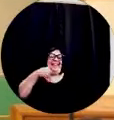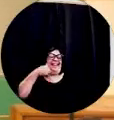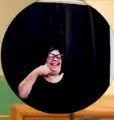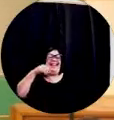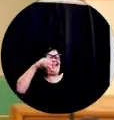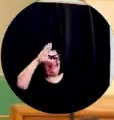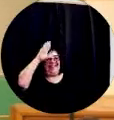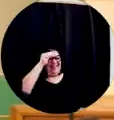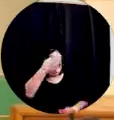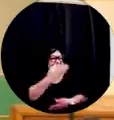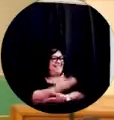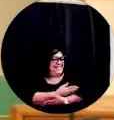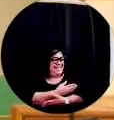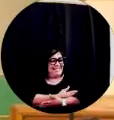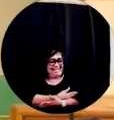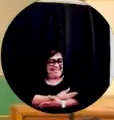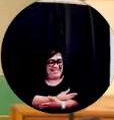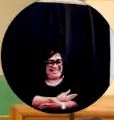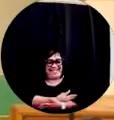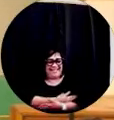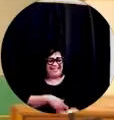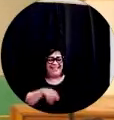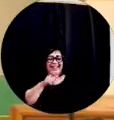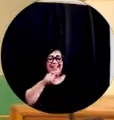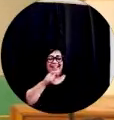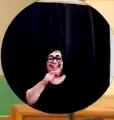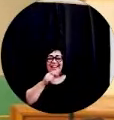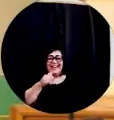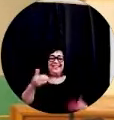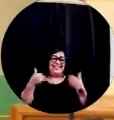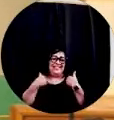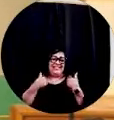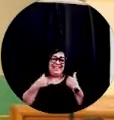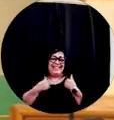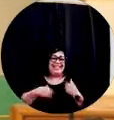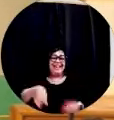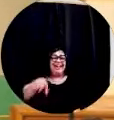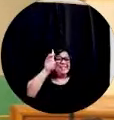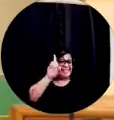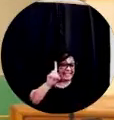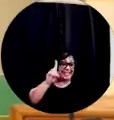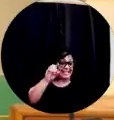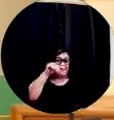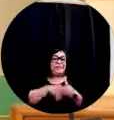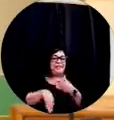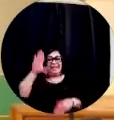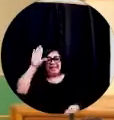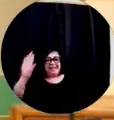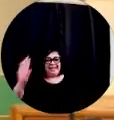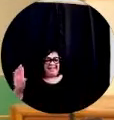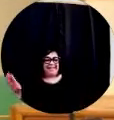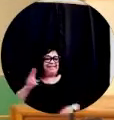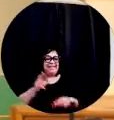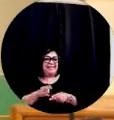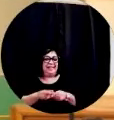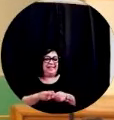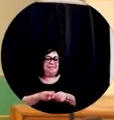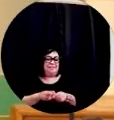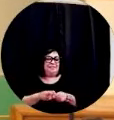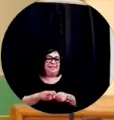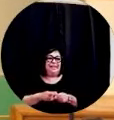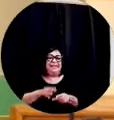His name is Douglas. They gave me something. And I praise God for him. But you know, not only did she